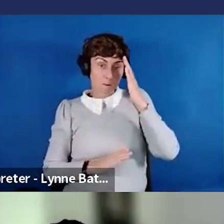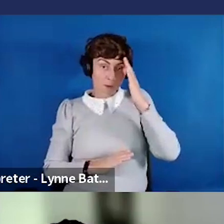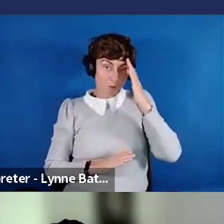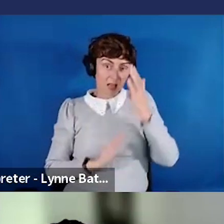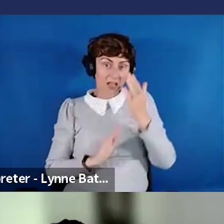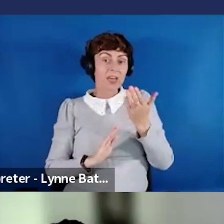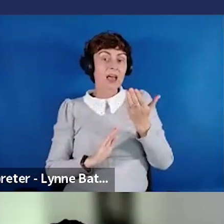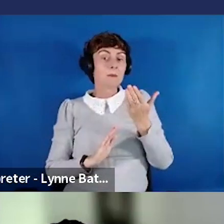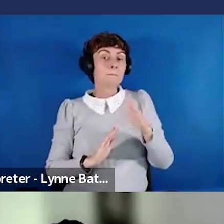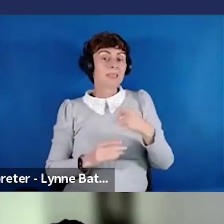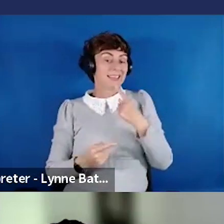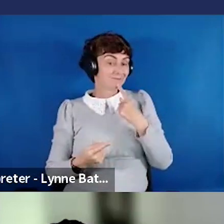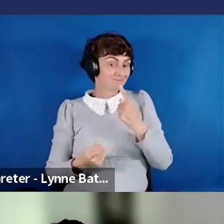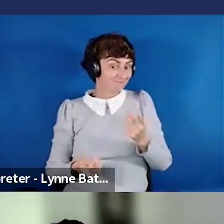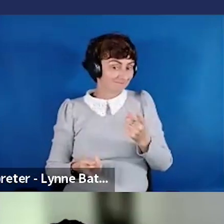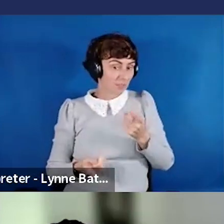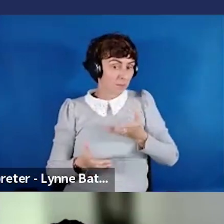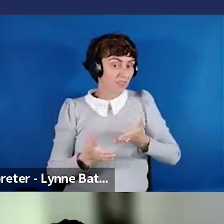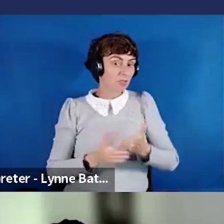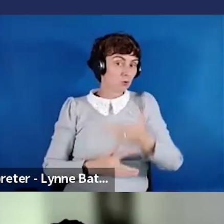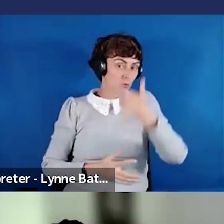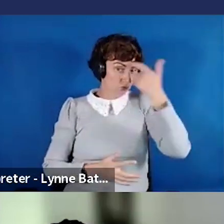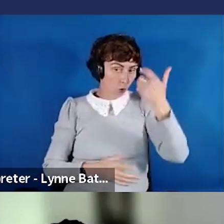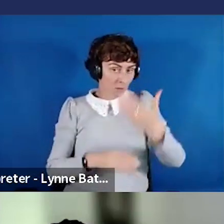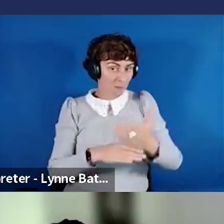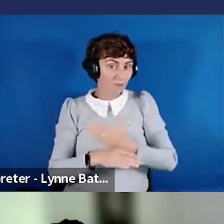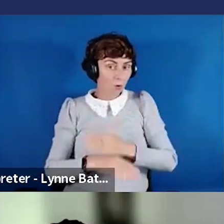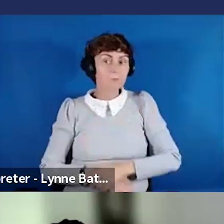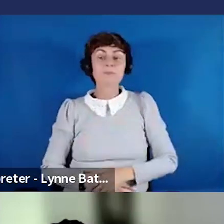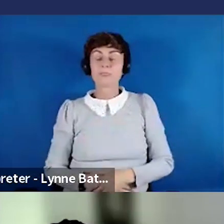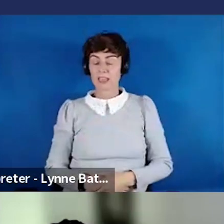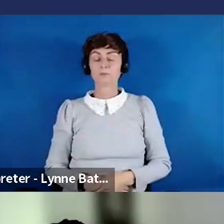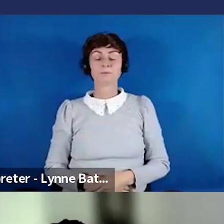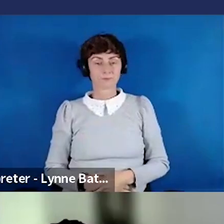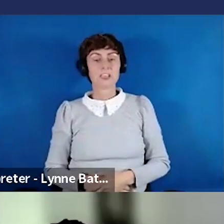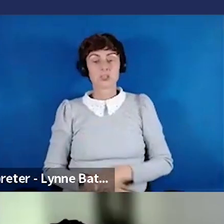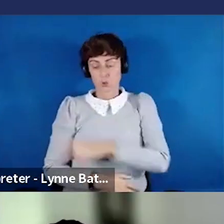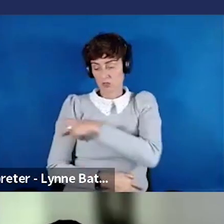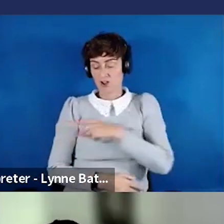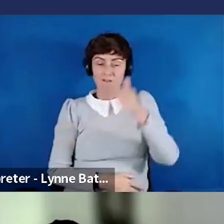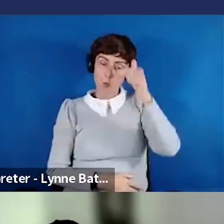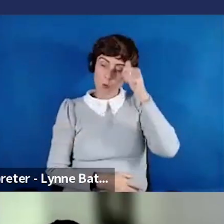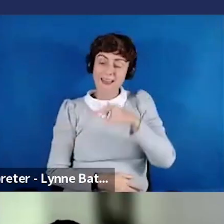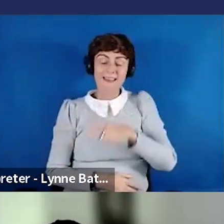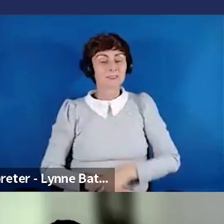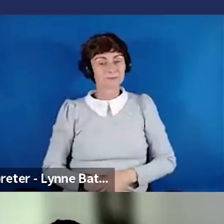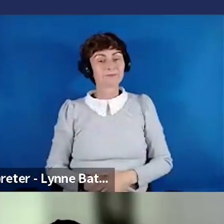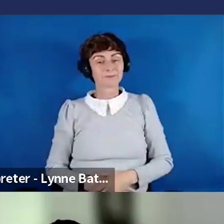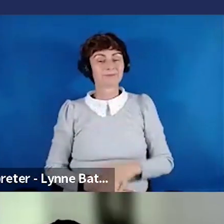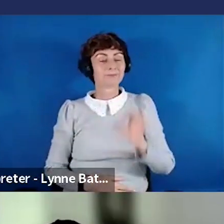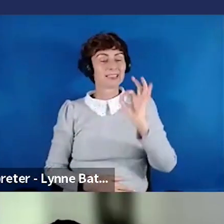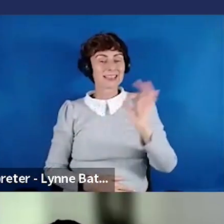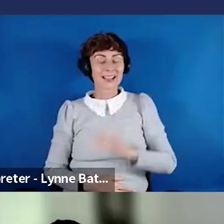to indicate that they'd been through some kind of trauma before and that staff should be aware of? Exactly. Yeah.